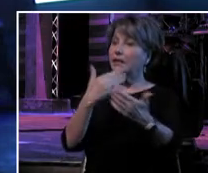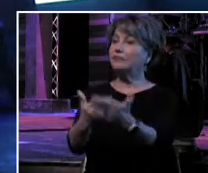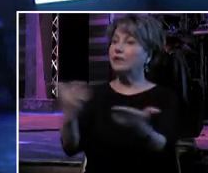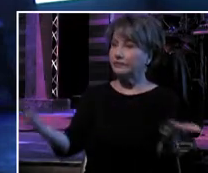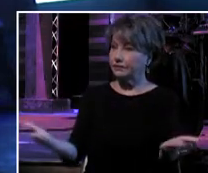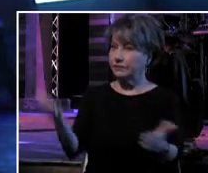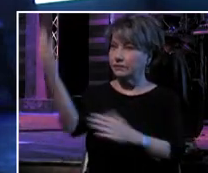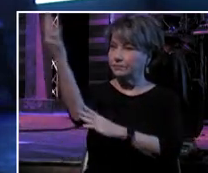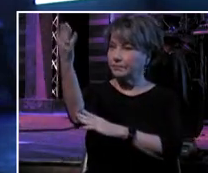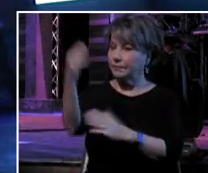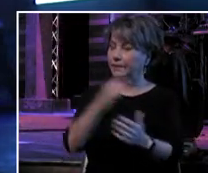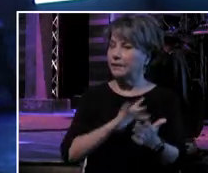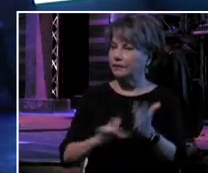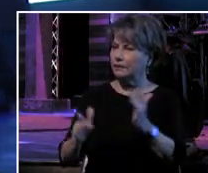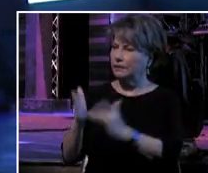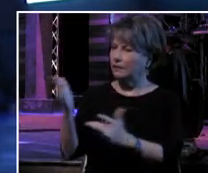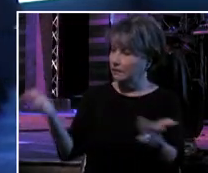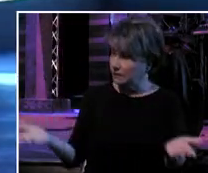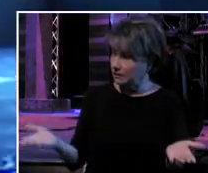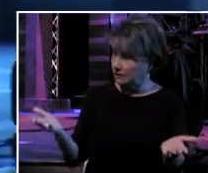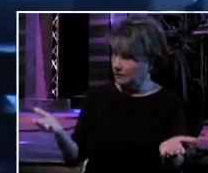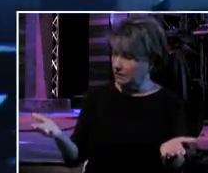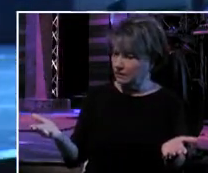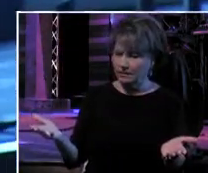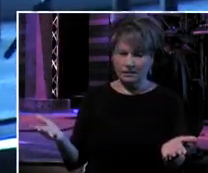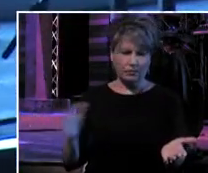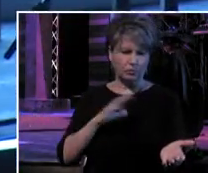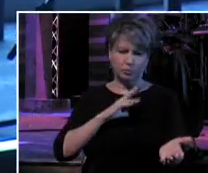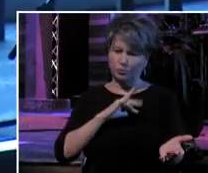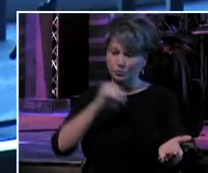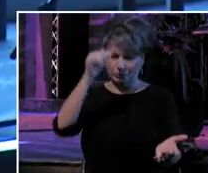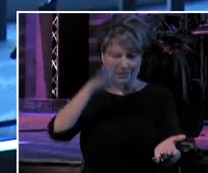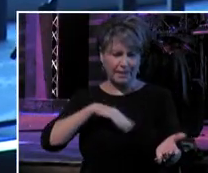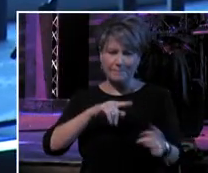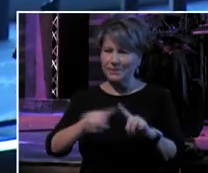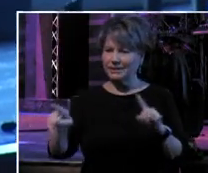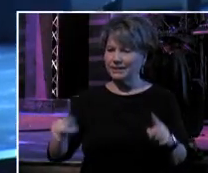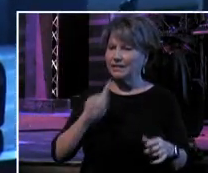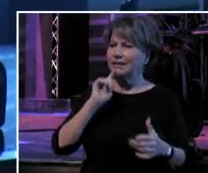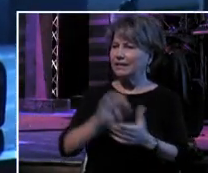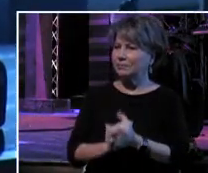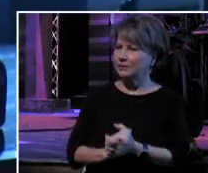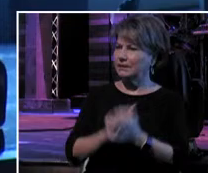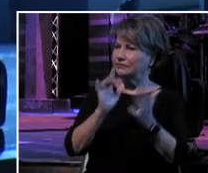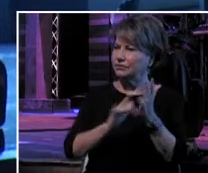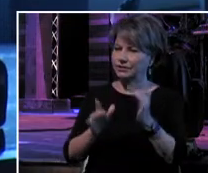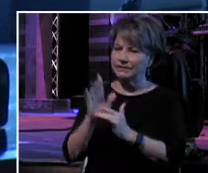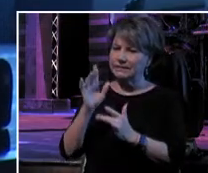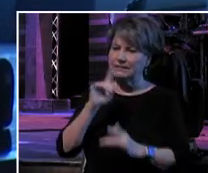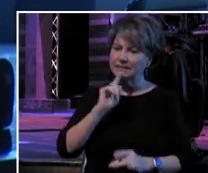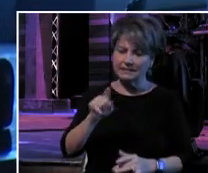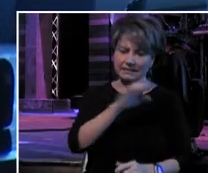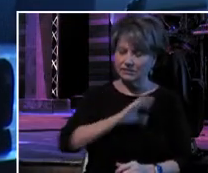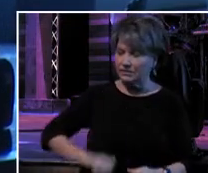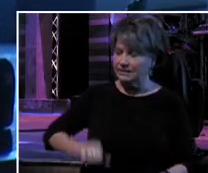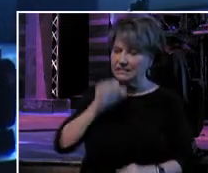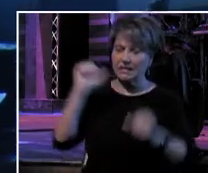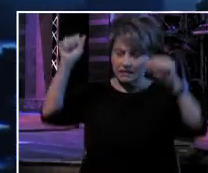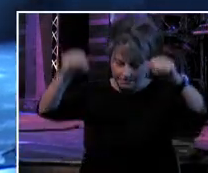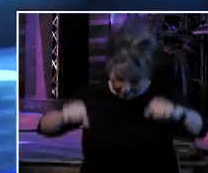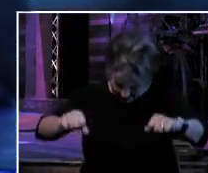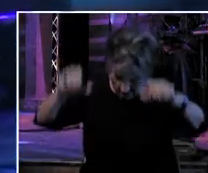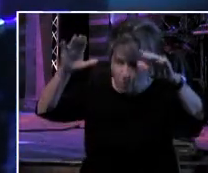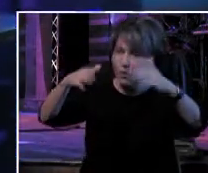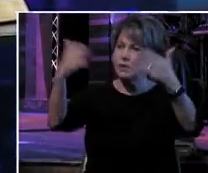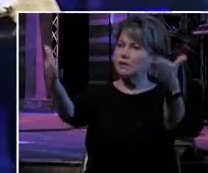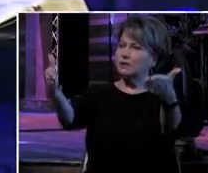so every one of them said, do you see this guy? He's a really cool guy, but my goodness, he believes that Jesus is the Christ. He won't bow to Caesar. That's fascinating.